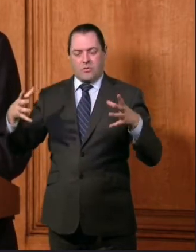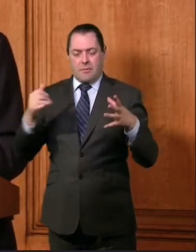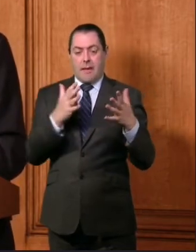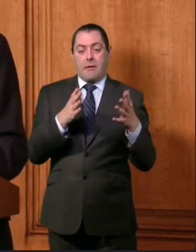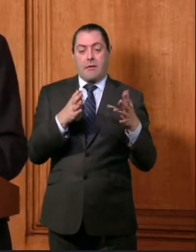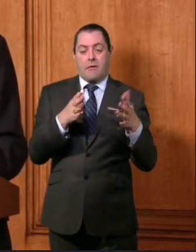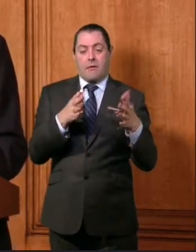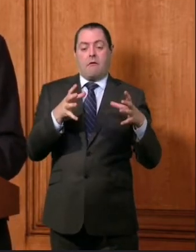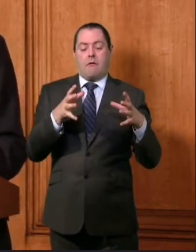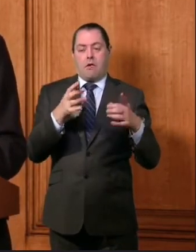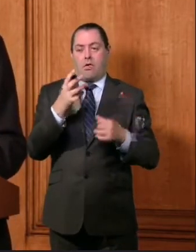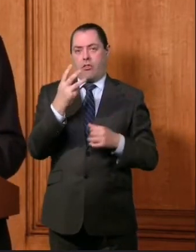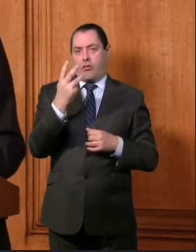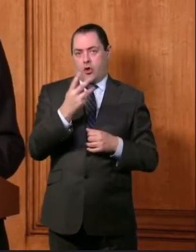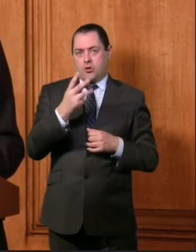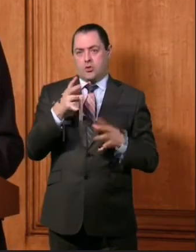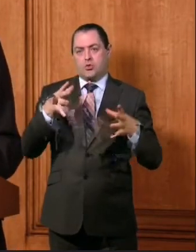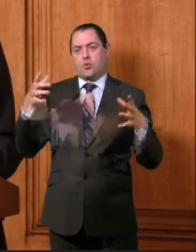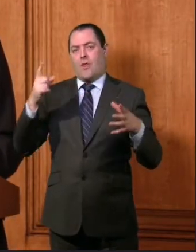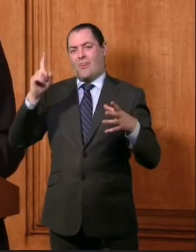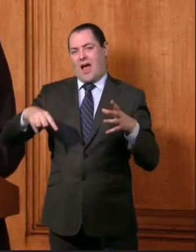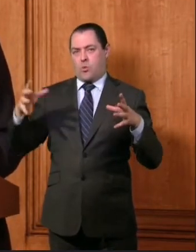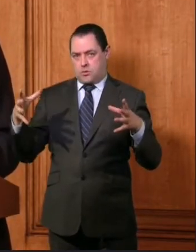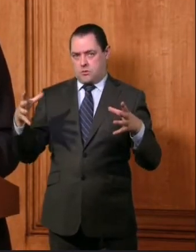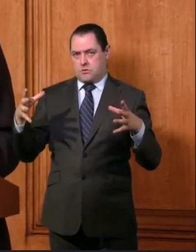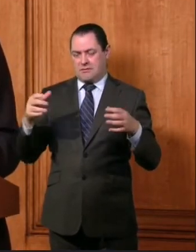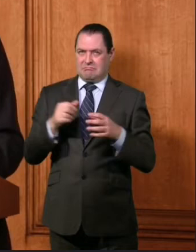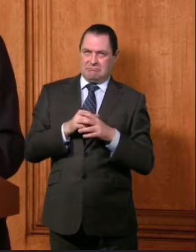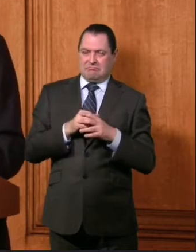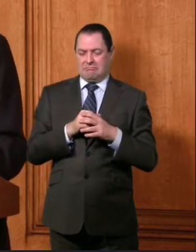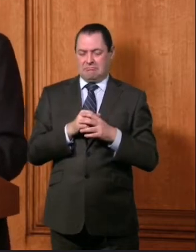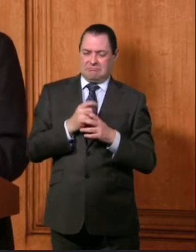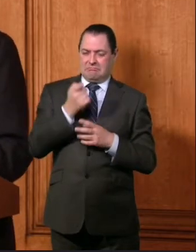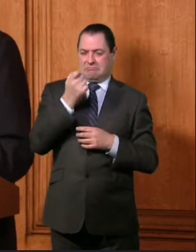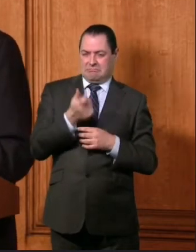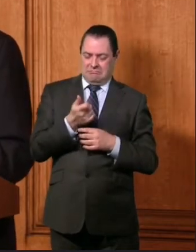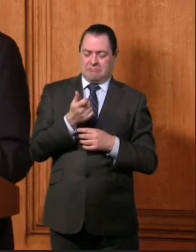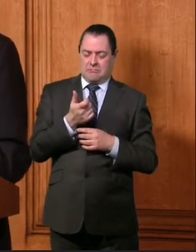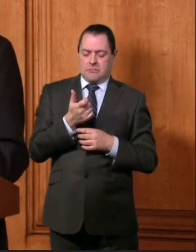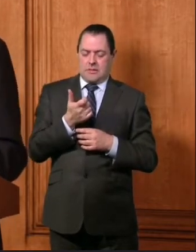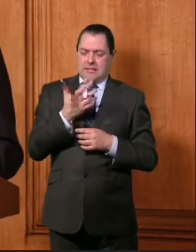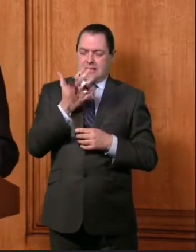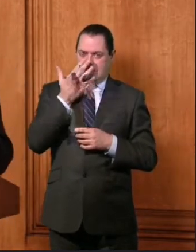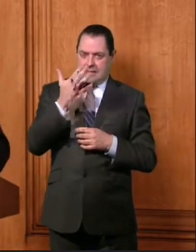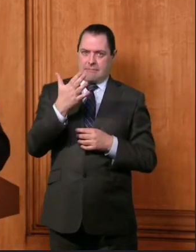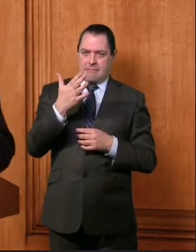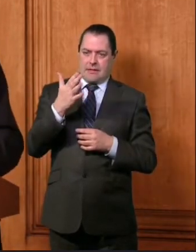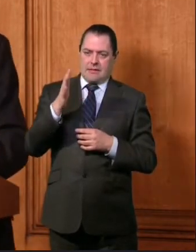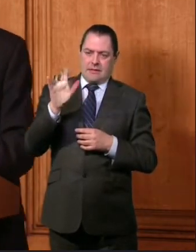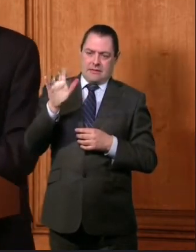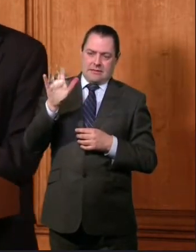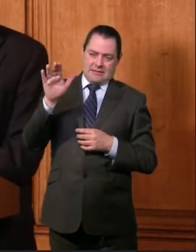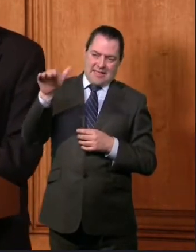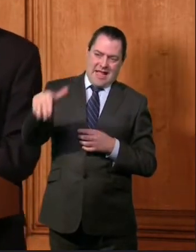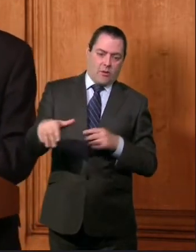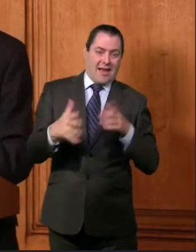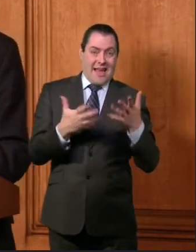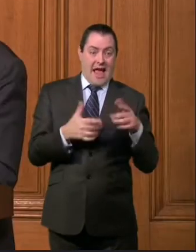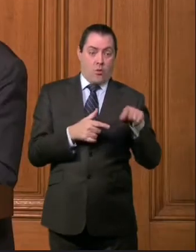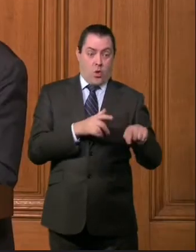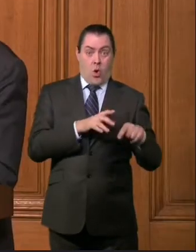infected, but the shape of the curve is driven by, are the rates going up, or are they, as they are at the moment, coming down from a very high base? Sir Patrick may want to talk about the